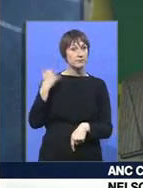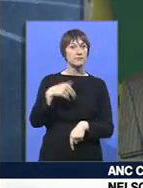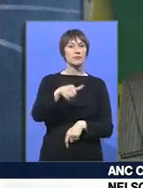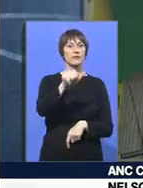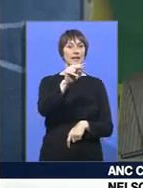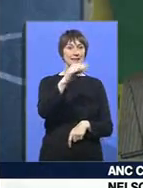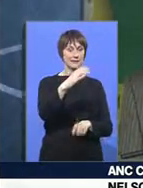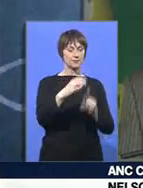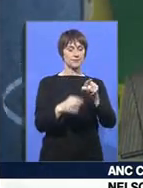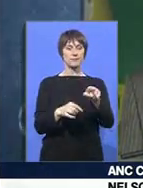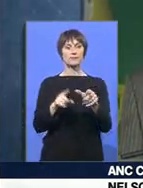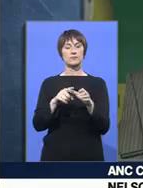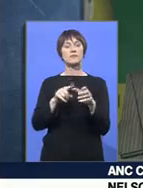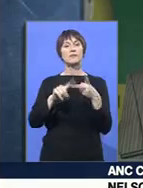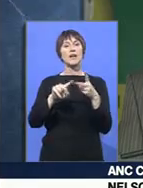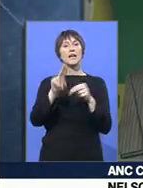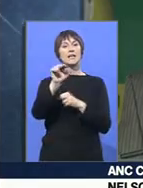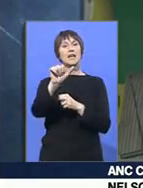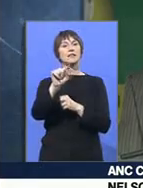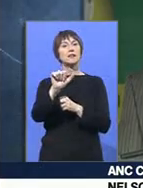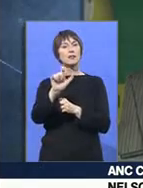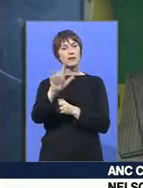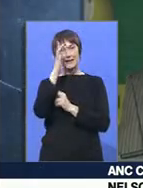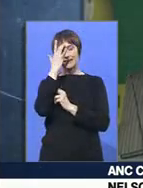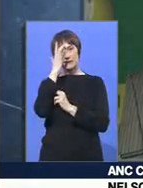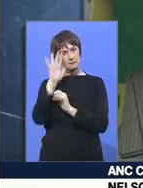Democrats, Natal Indian Congress,